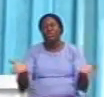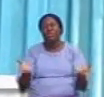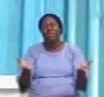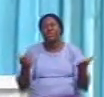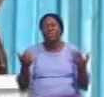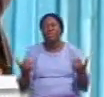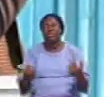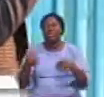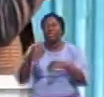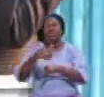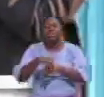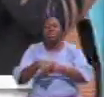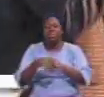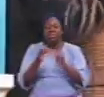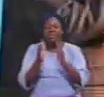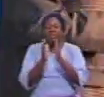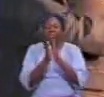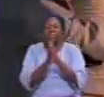upon the name of the Lord.